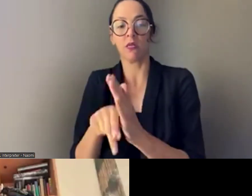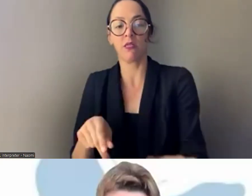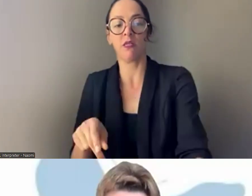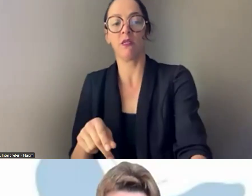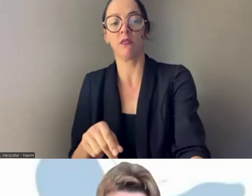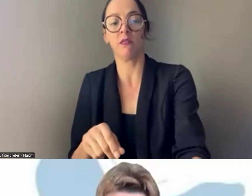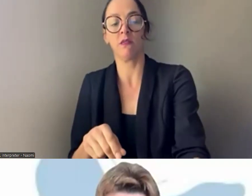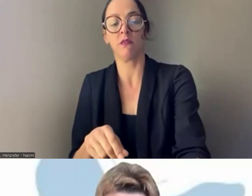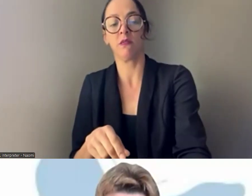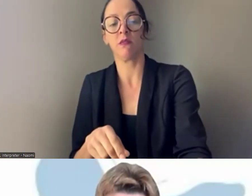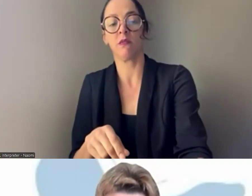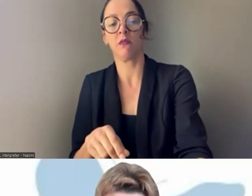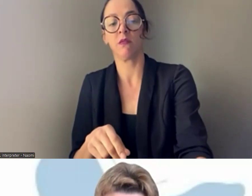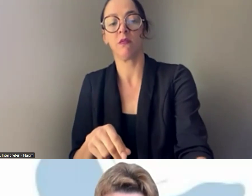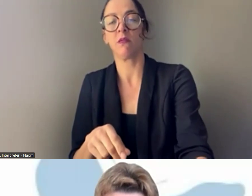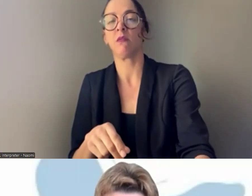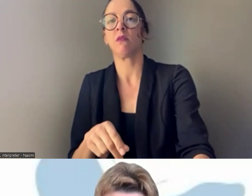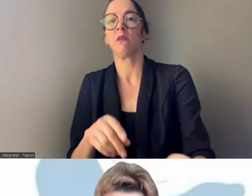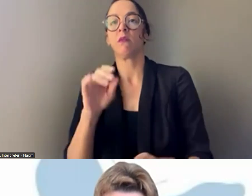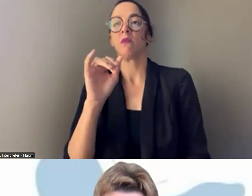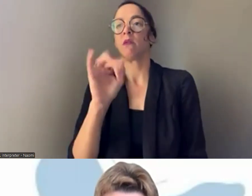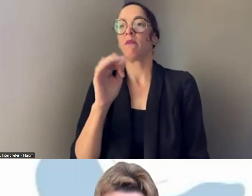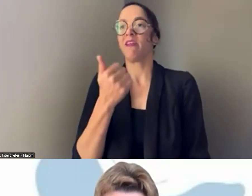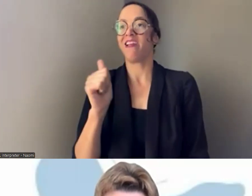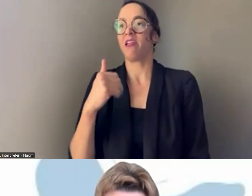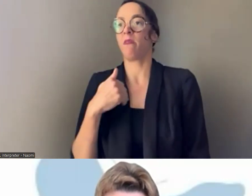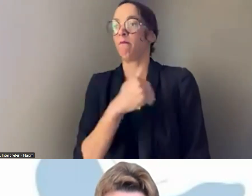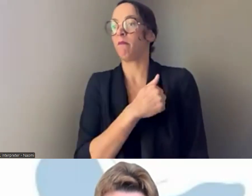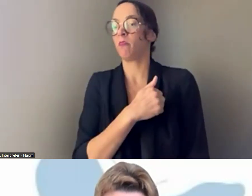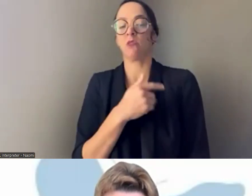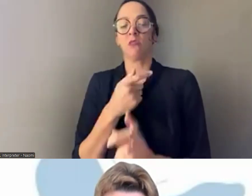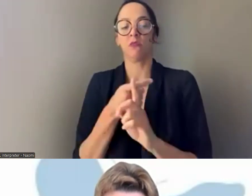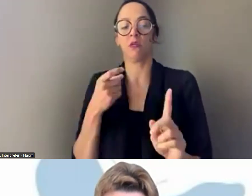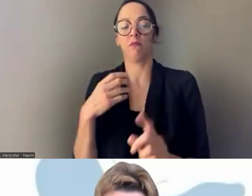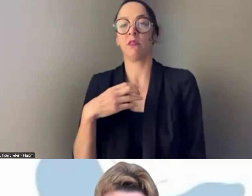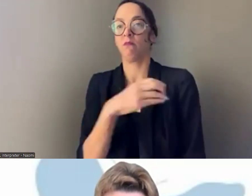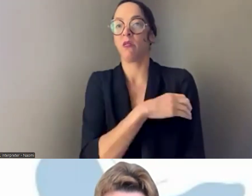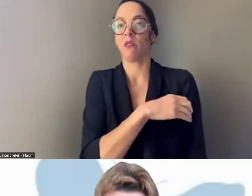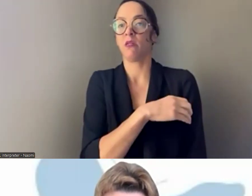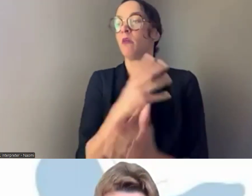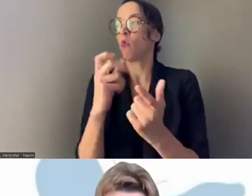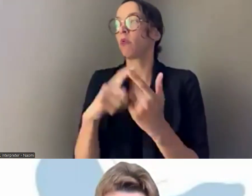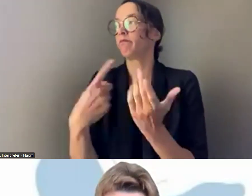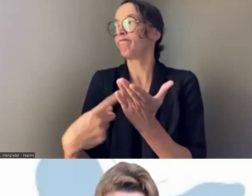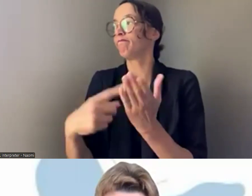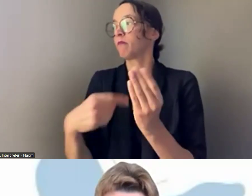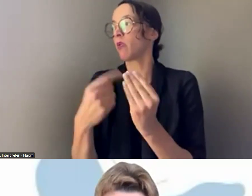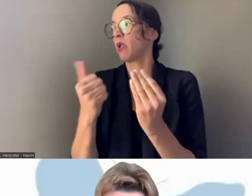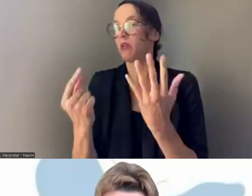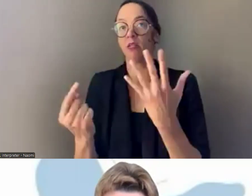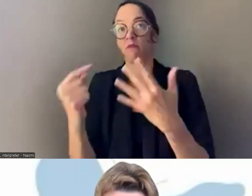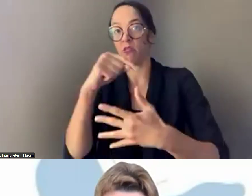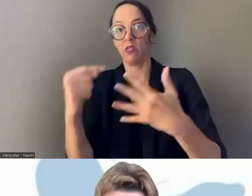of the members from the committee would like to speak on any of these, that would be